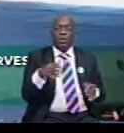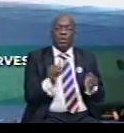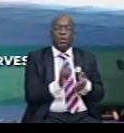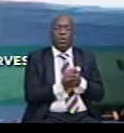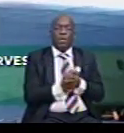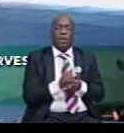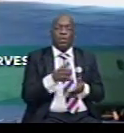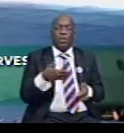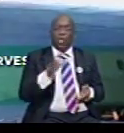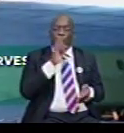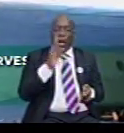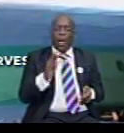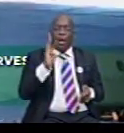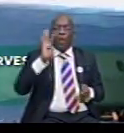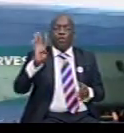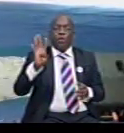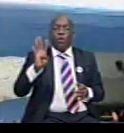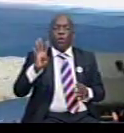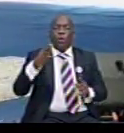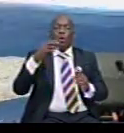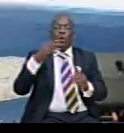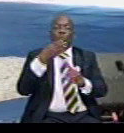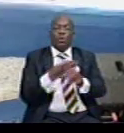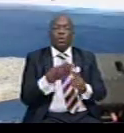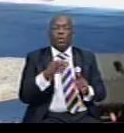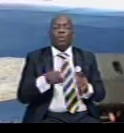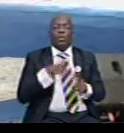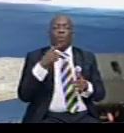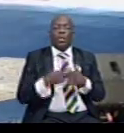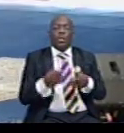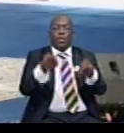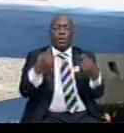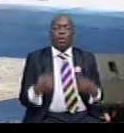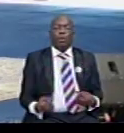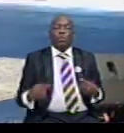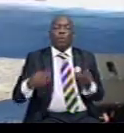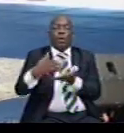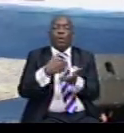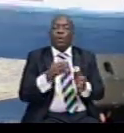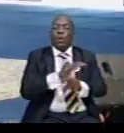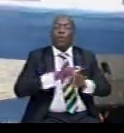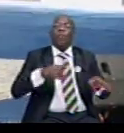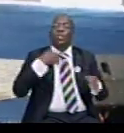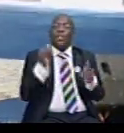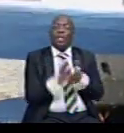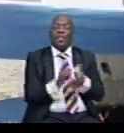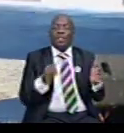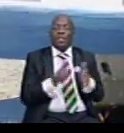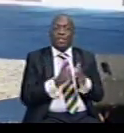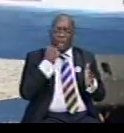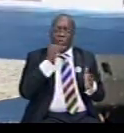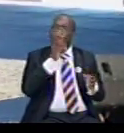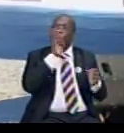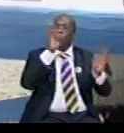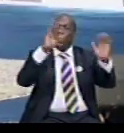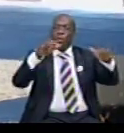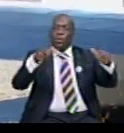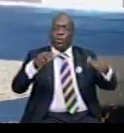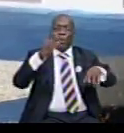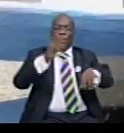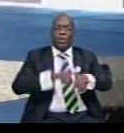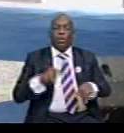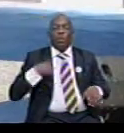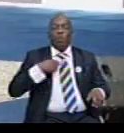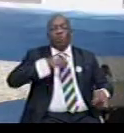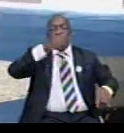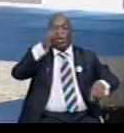then cometh the harvest. Do not say, it's raining time, and we cannot